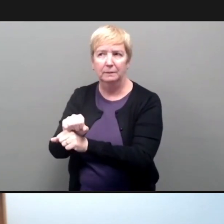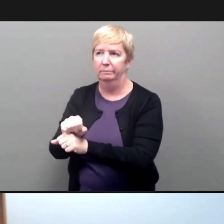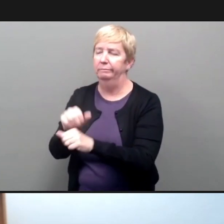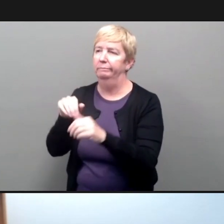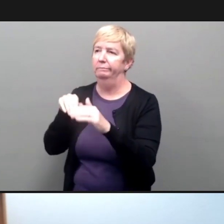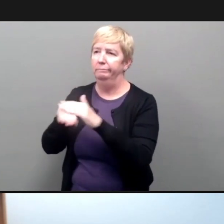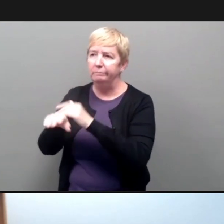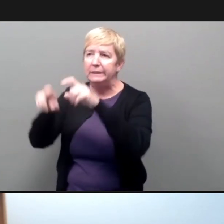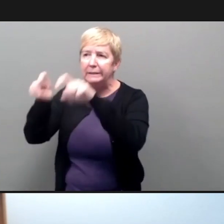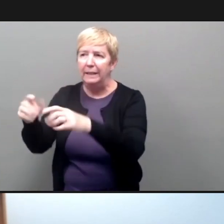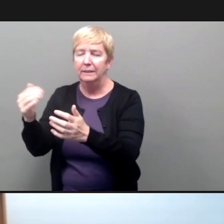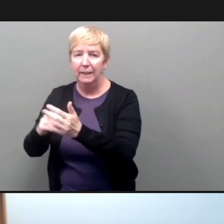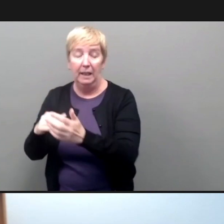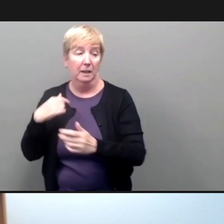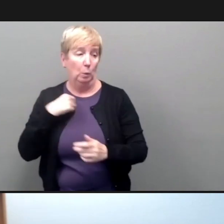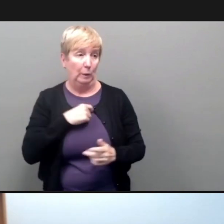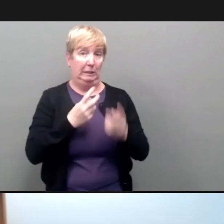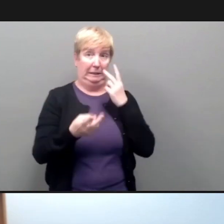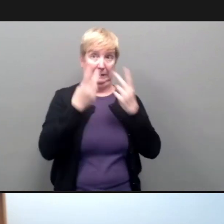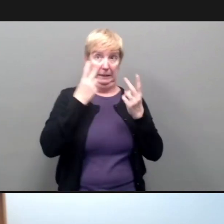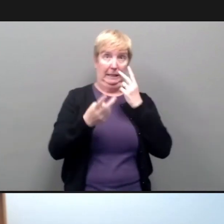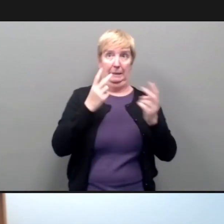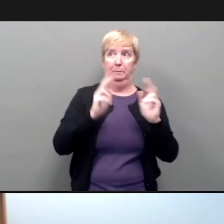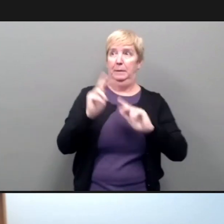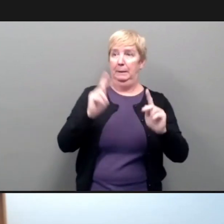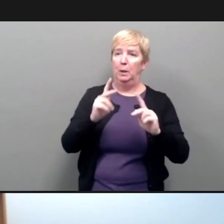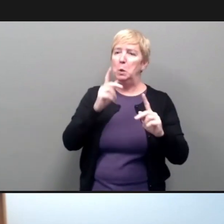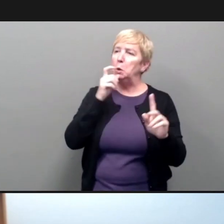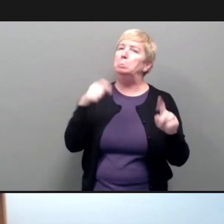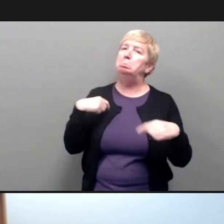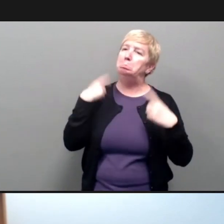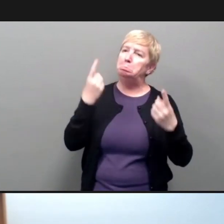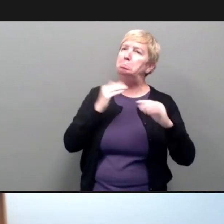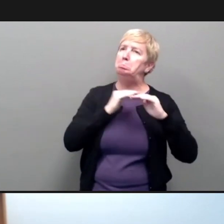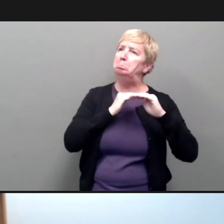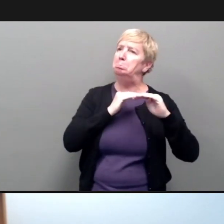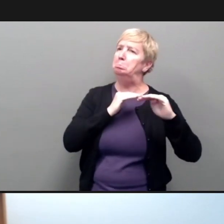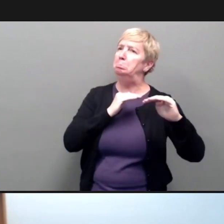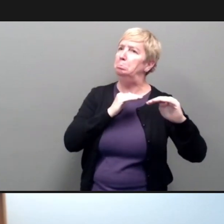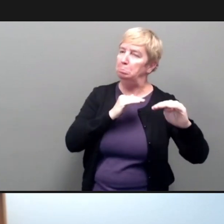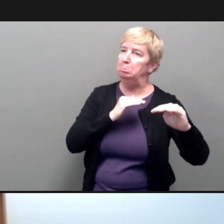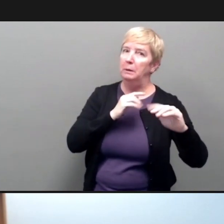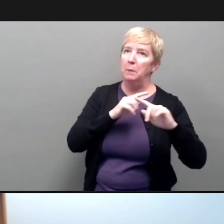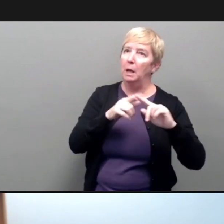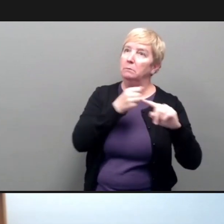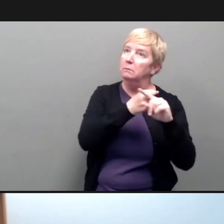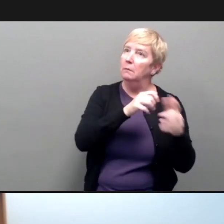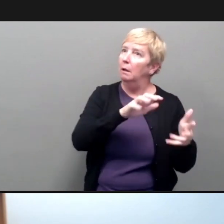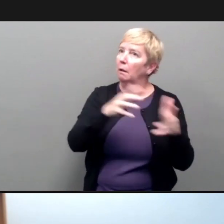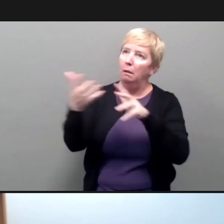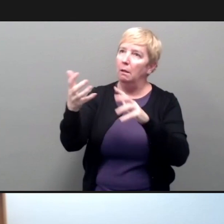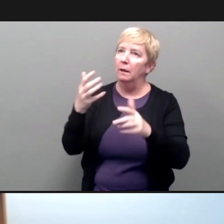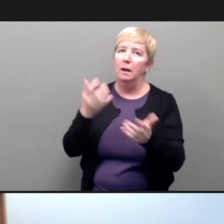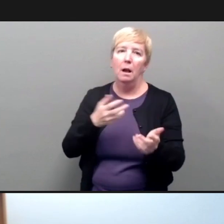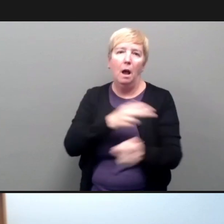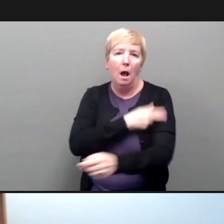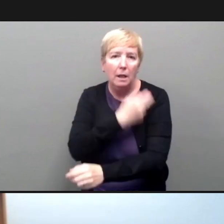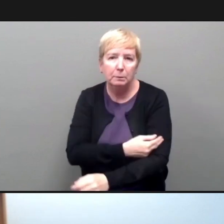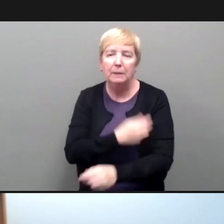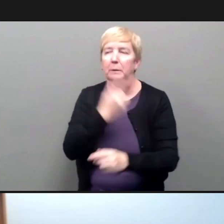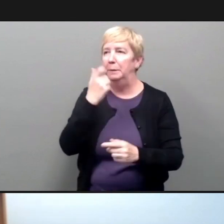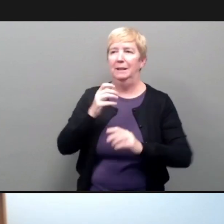with normally well-controlled conditions end up in the hospital because they've not sought out healthcare.